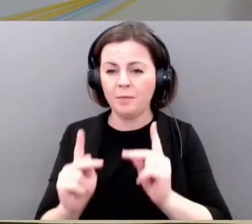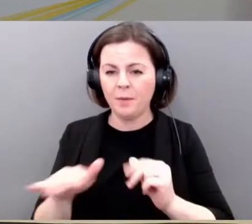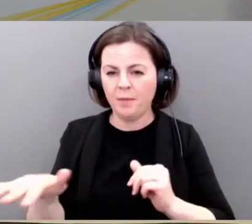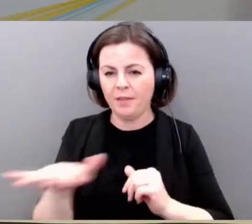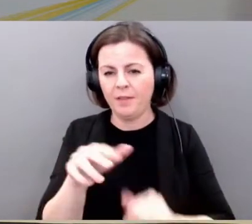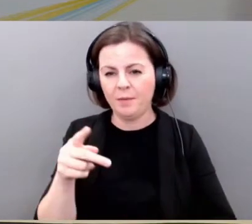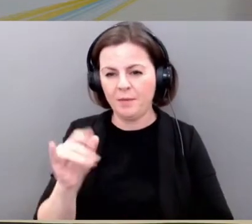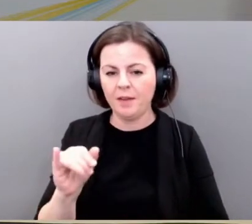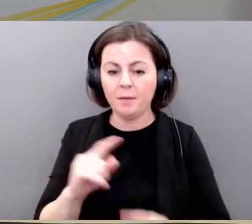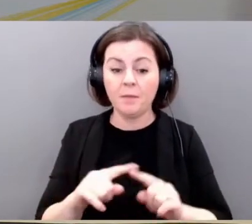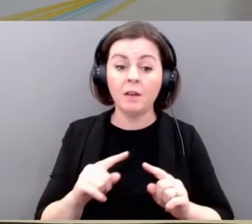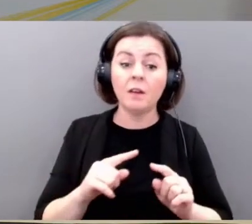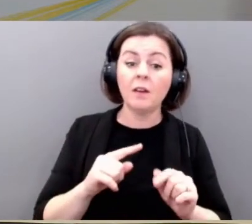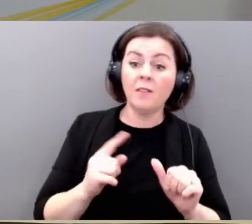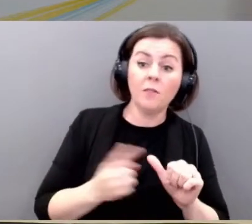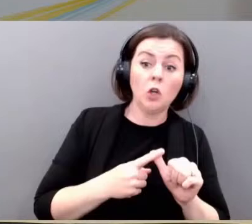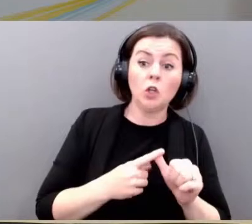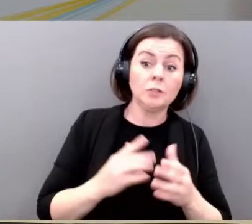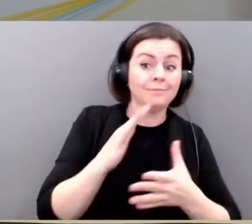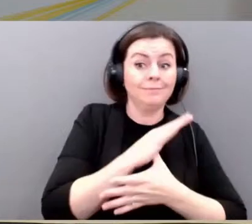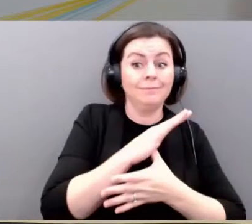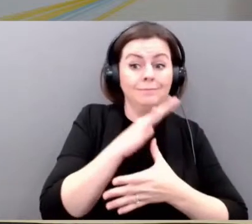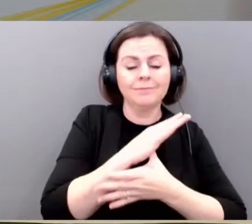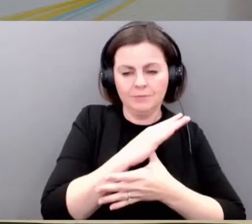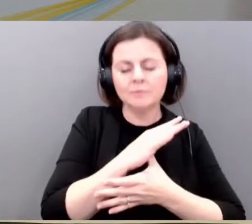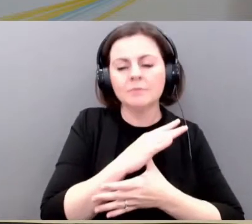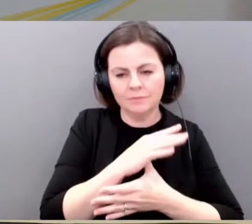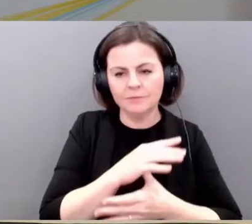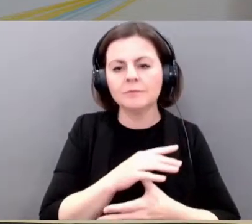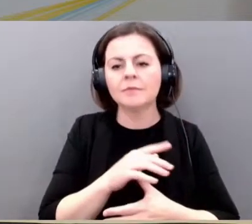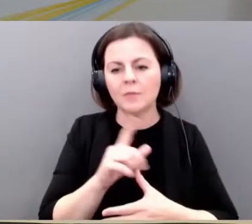will focus on the priority groups.